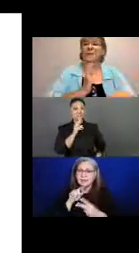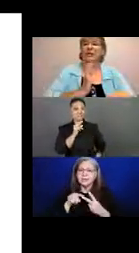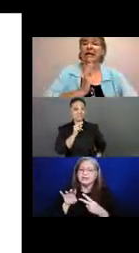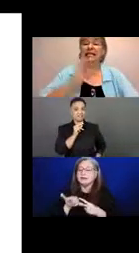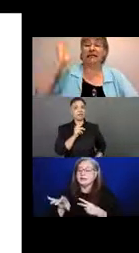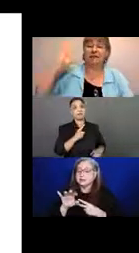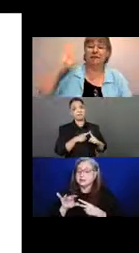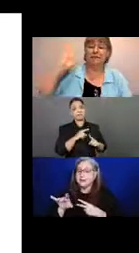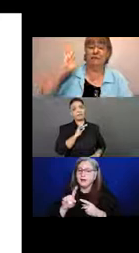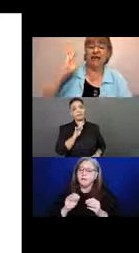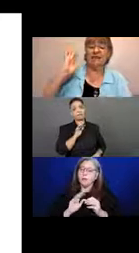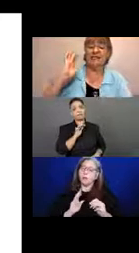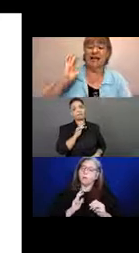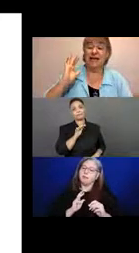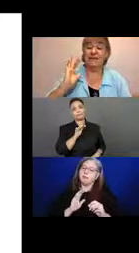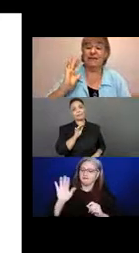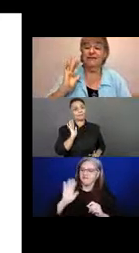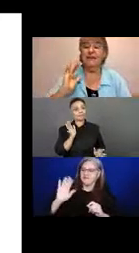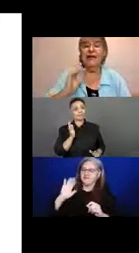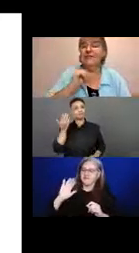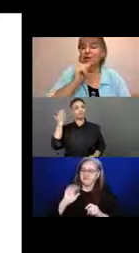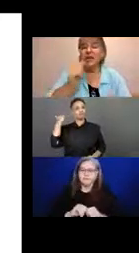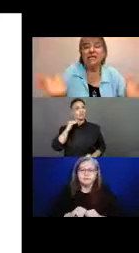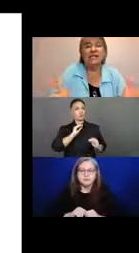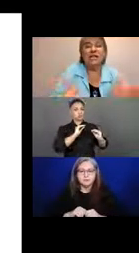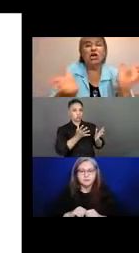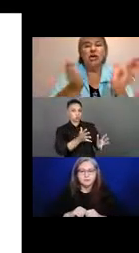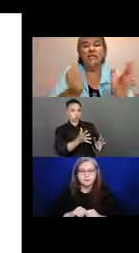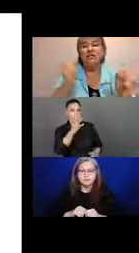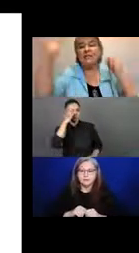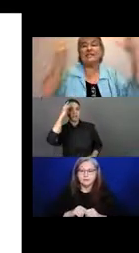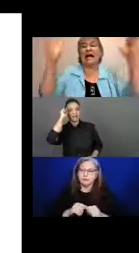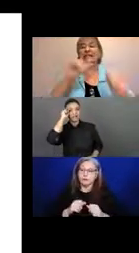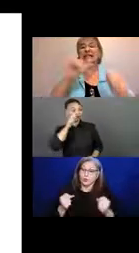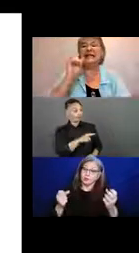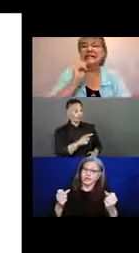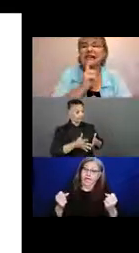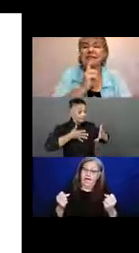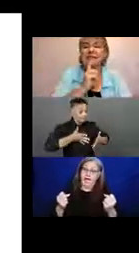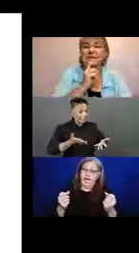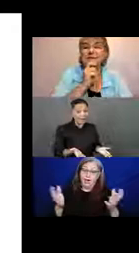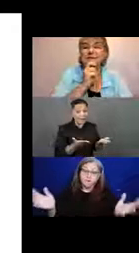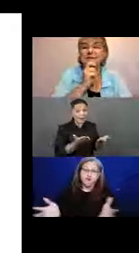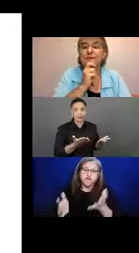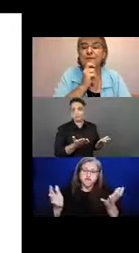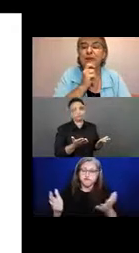fingerspell politely back in the day. They were not encouraged to sign like deaf.